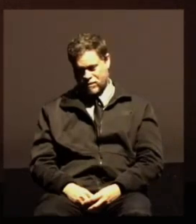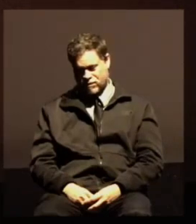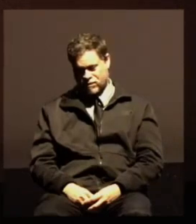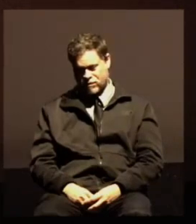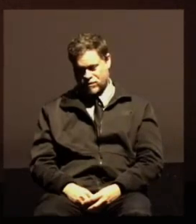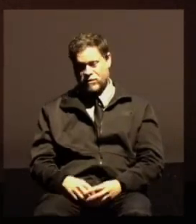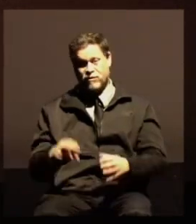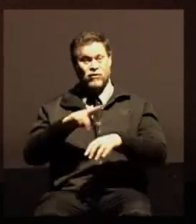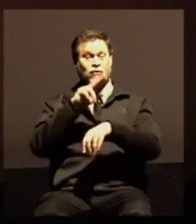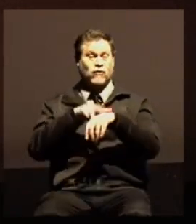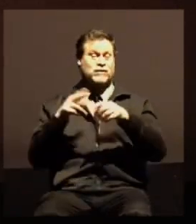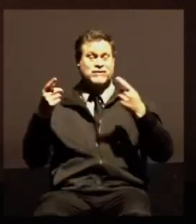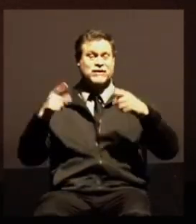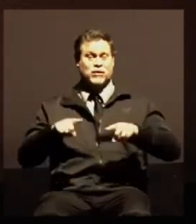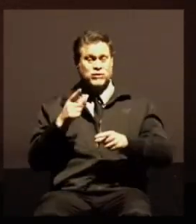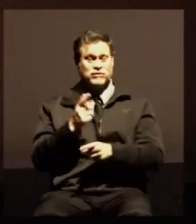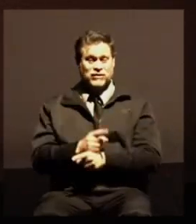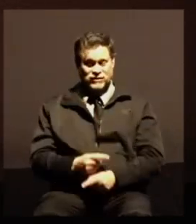Of course, this happens, right? Okay.